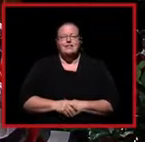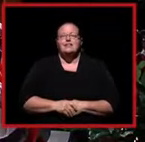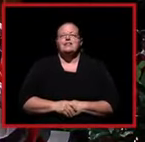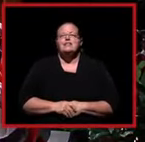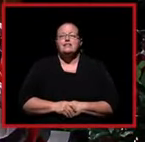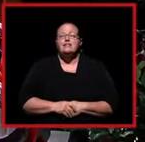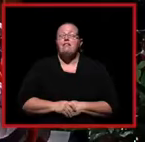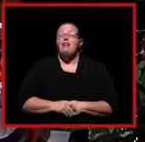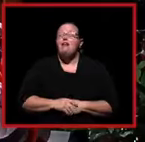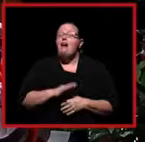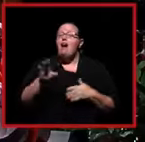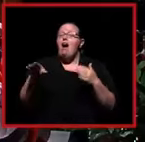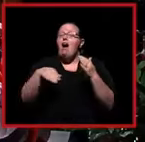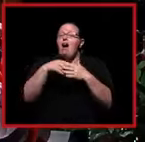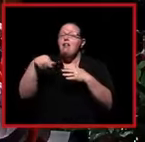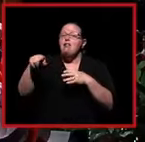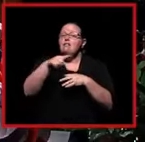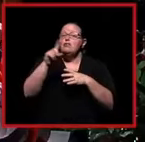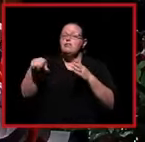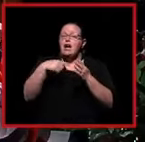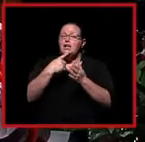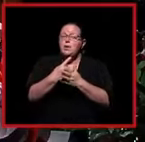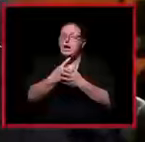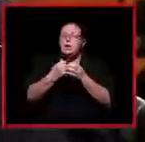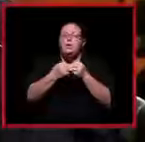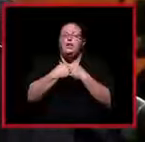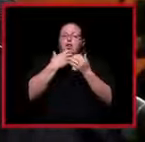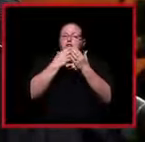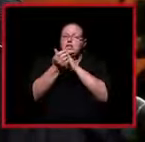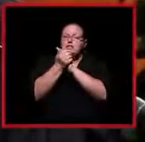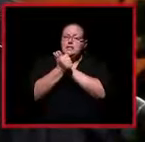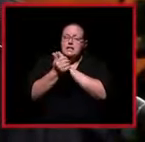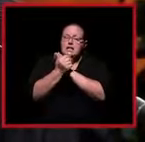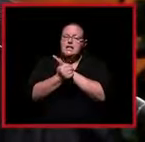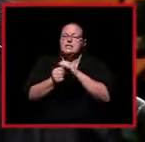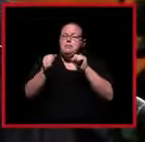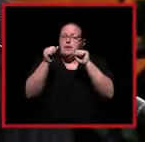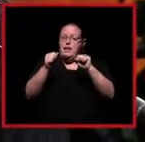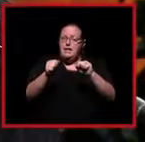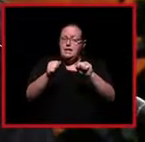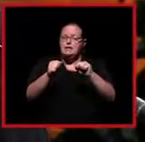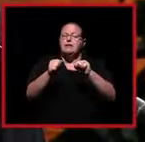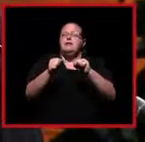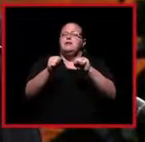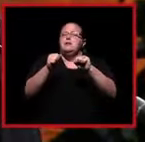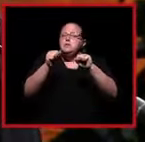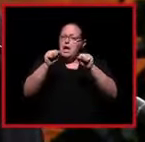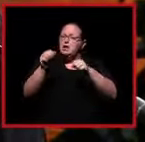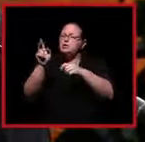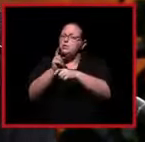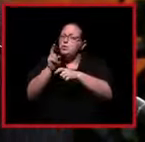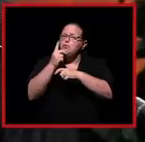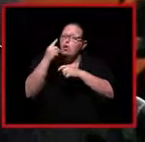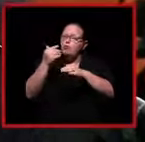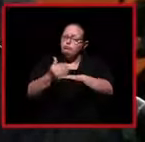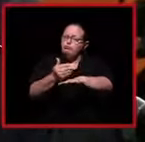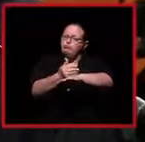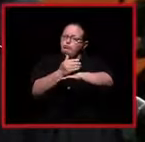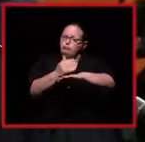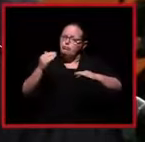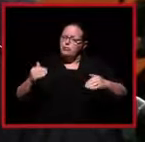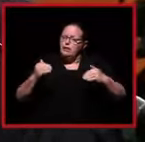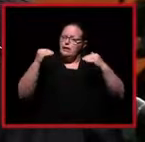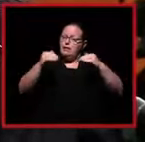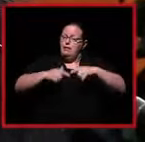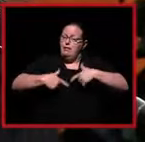All of you are graduating with essential skills and abilities that will help you move forward in life, whether you plan to transfer